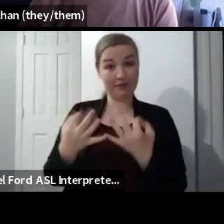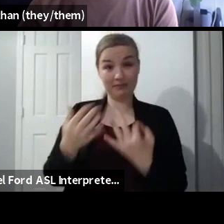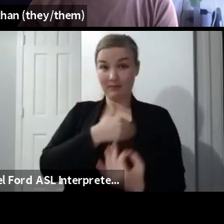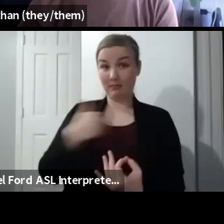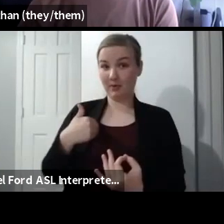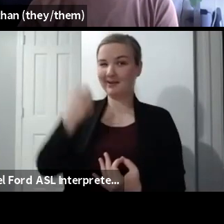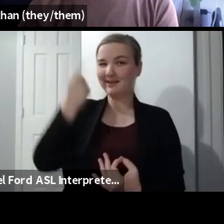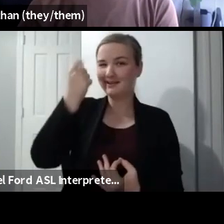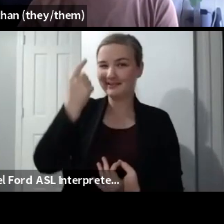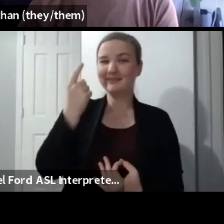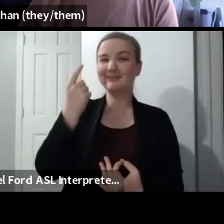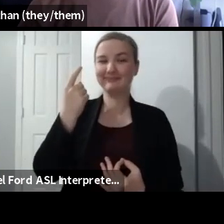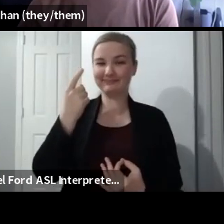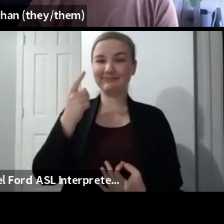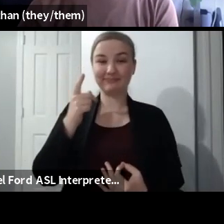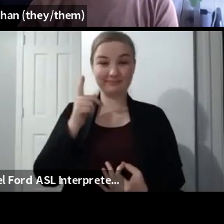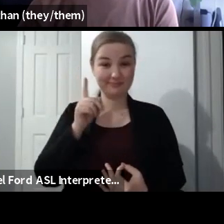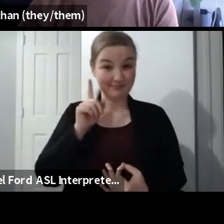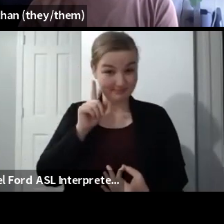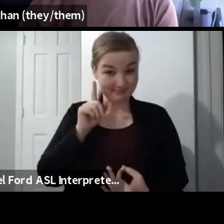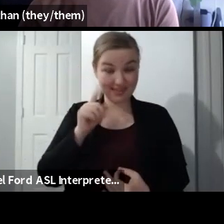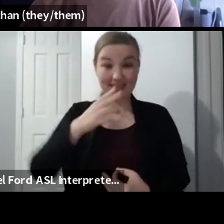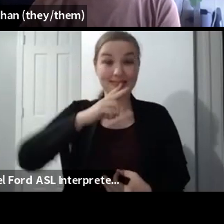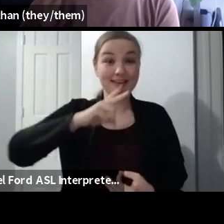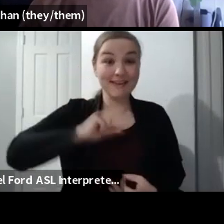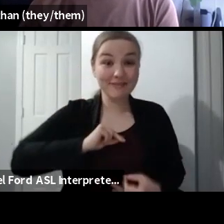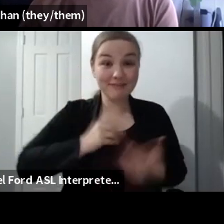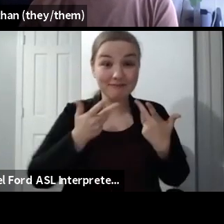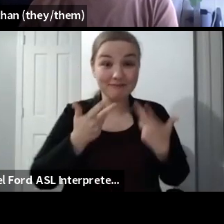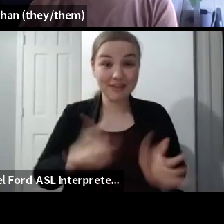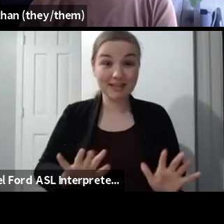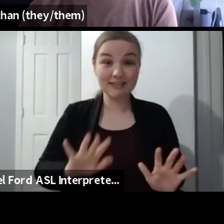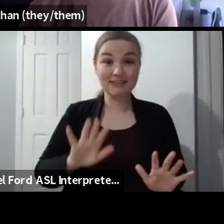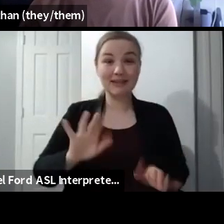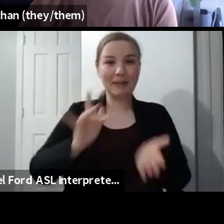who actually takes an aspirin after Thanksgiving dinner.